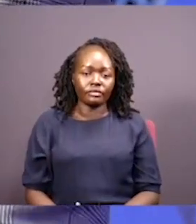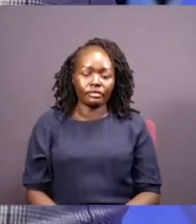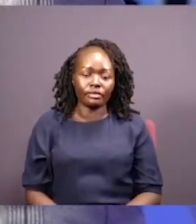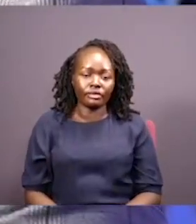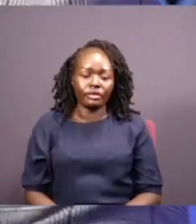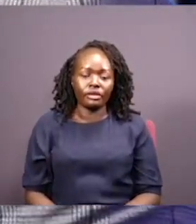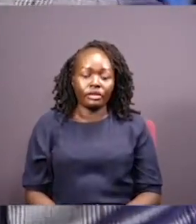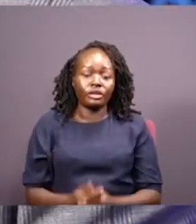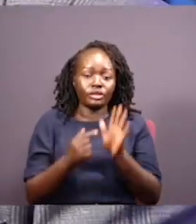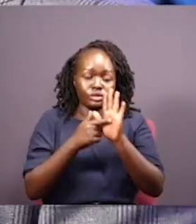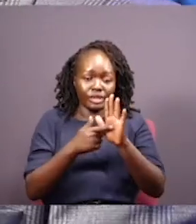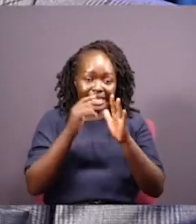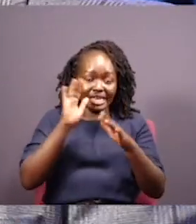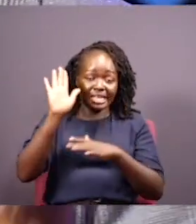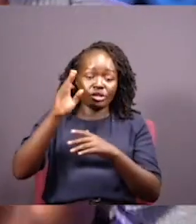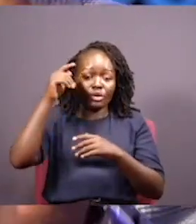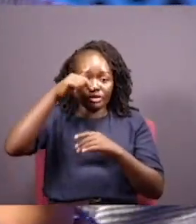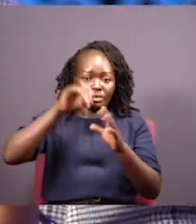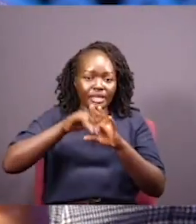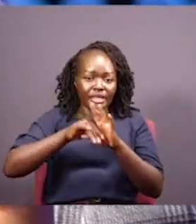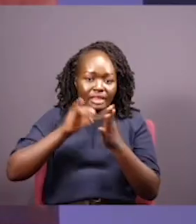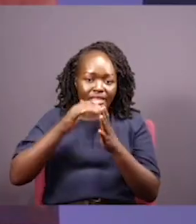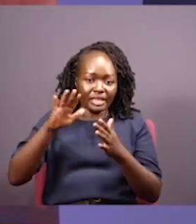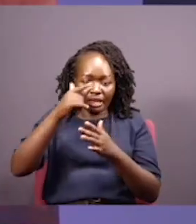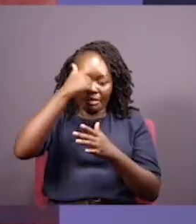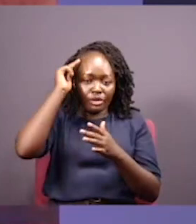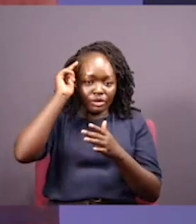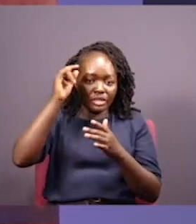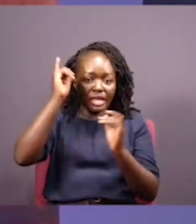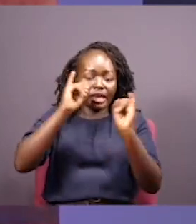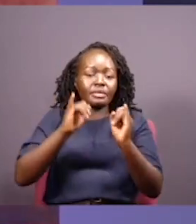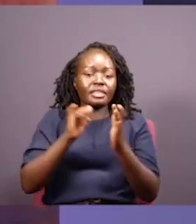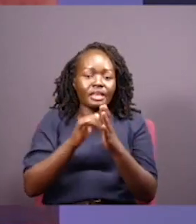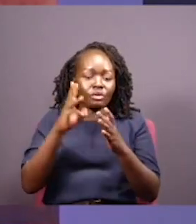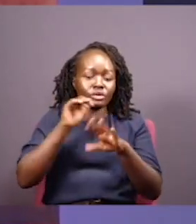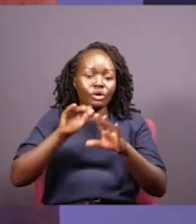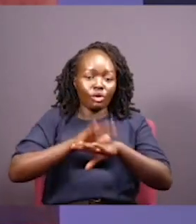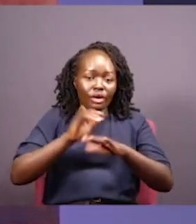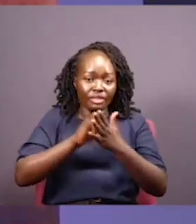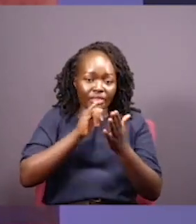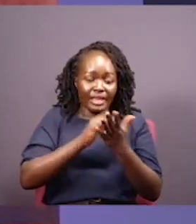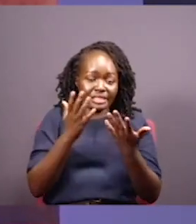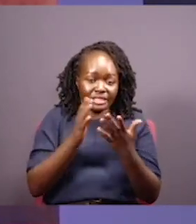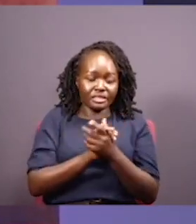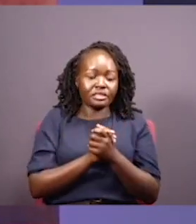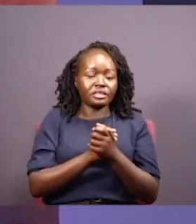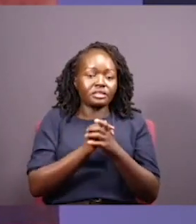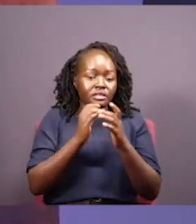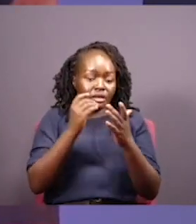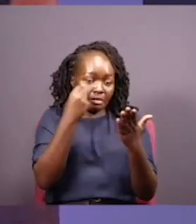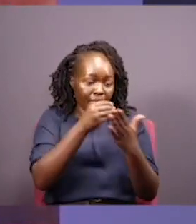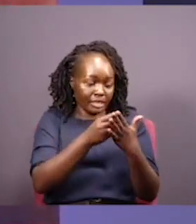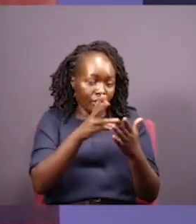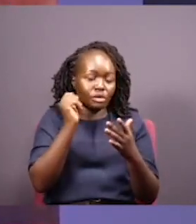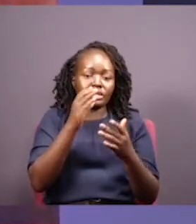wisdom in that context because the image that was on that coin was Caesar's coin. And so he says, give